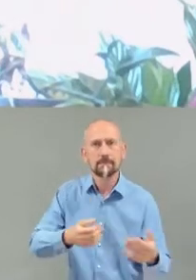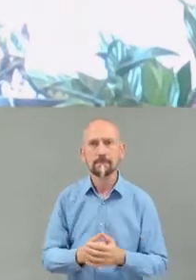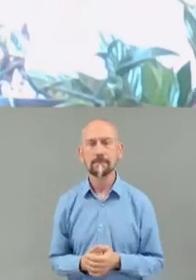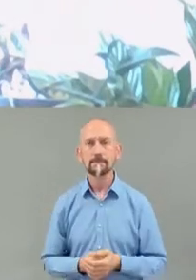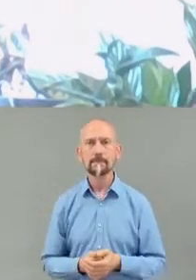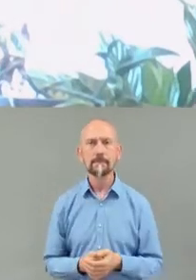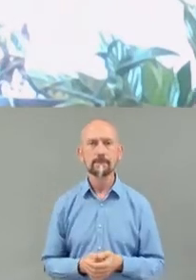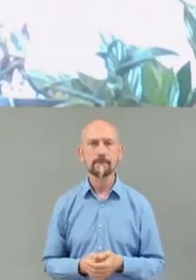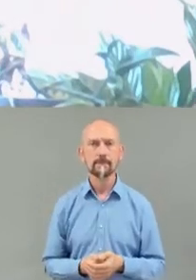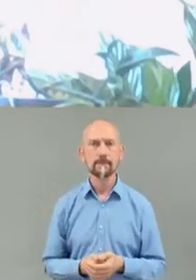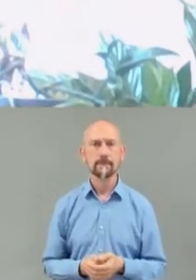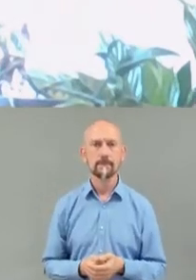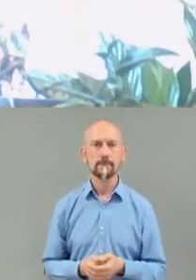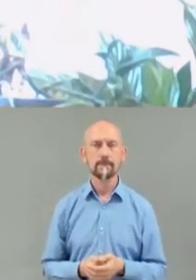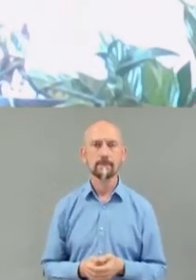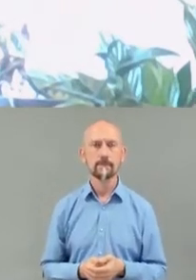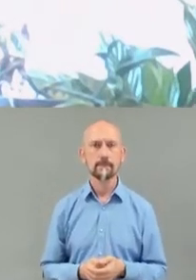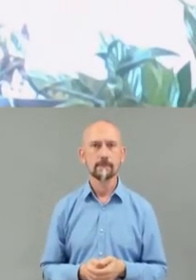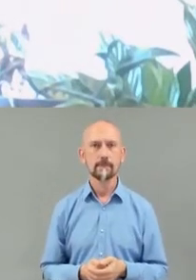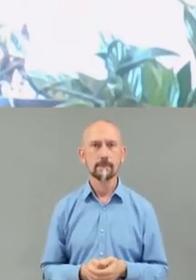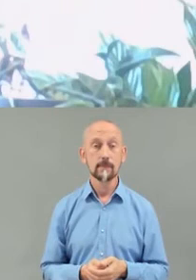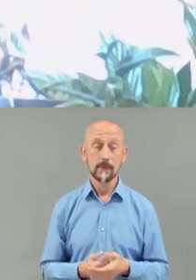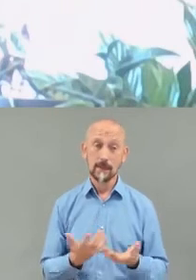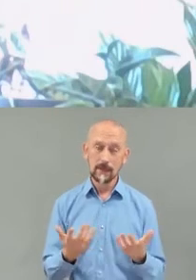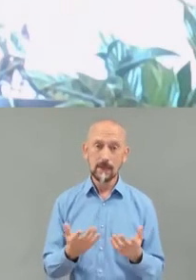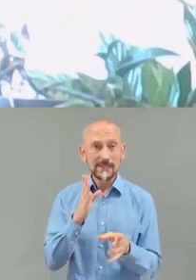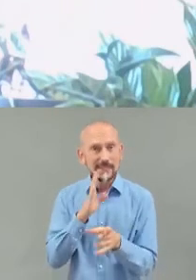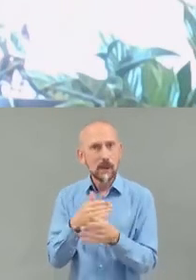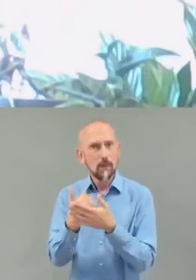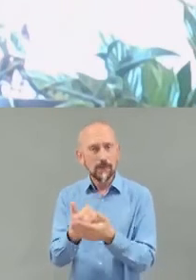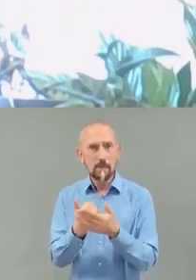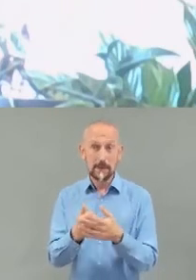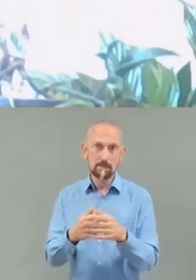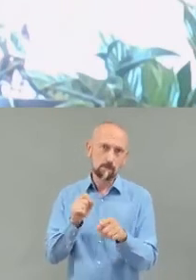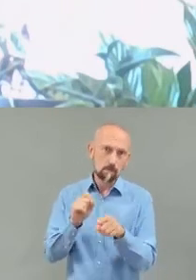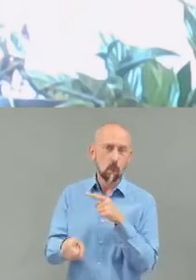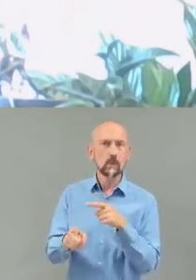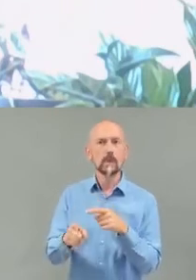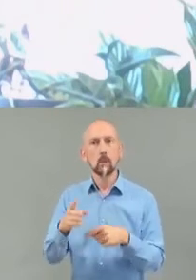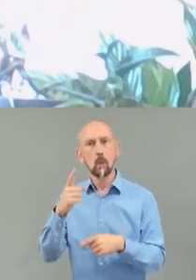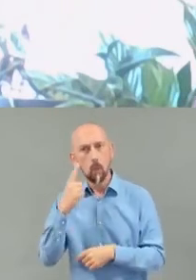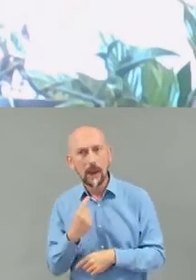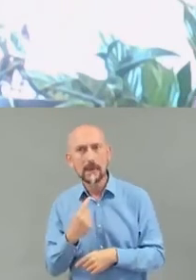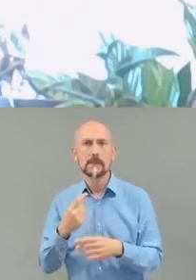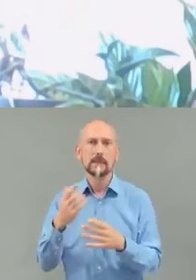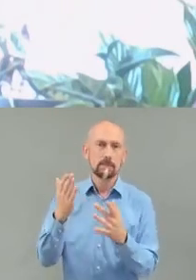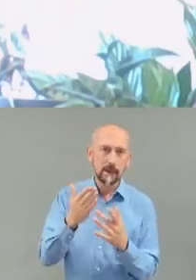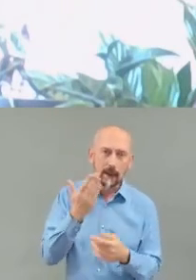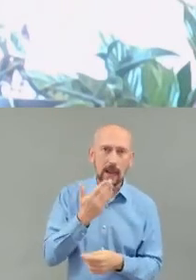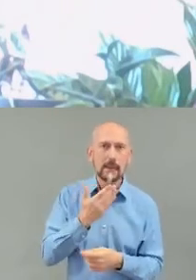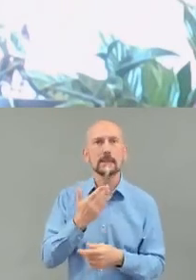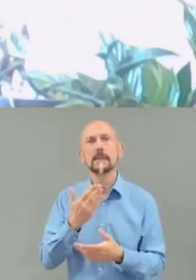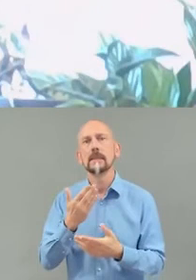No doubt the concerns about being a largely white middle-class female profession have been raised, but we've not been able to materially